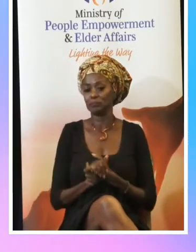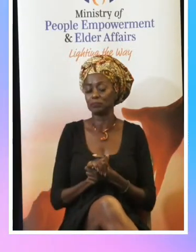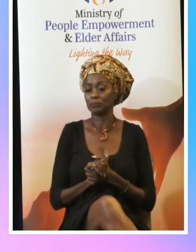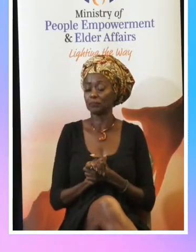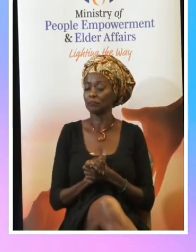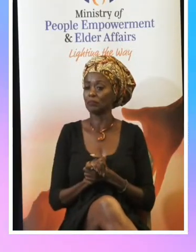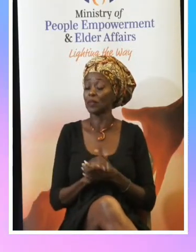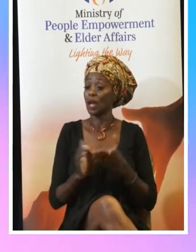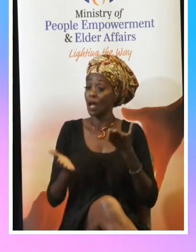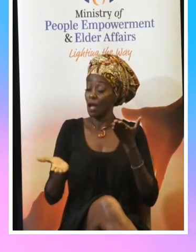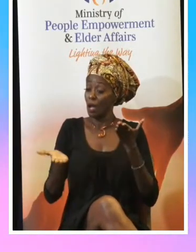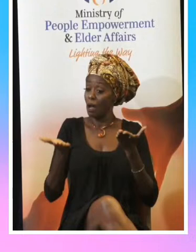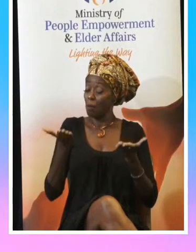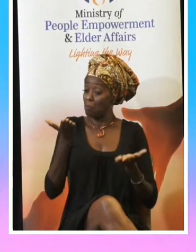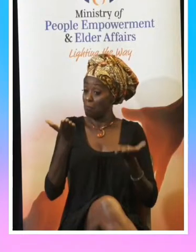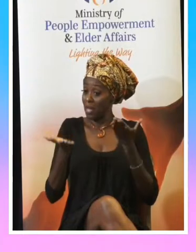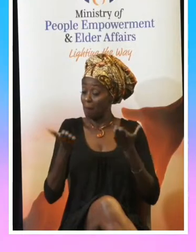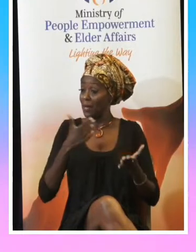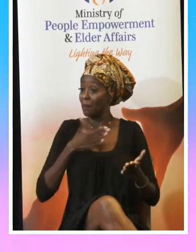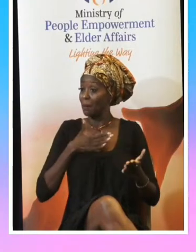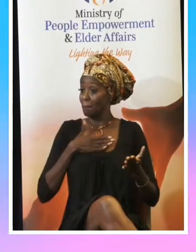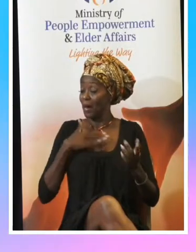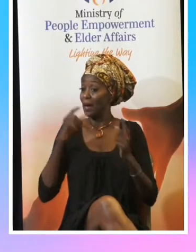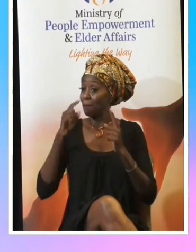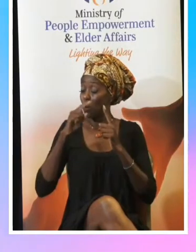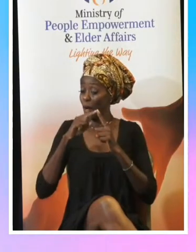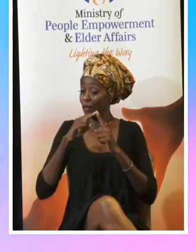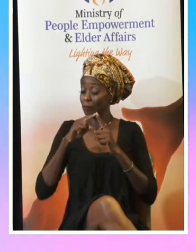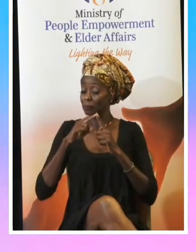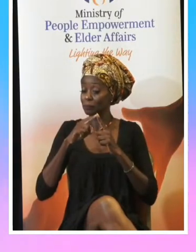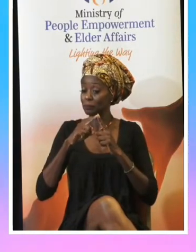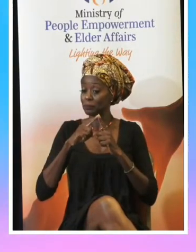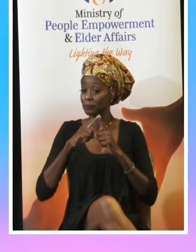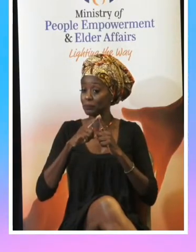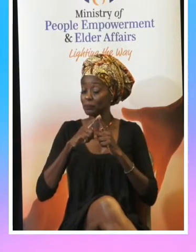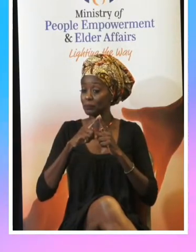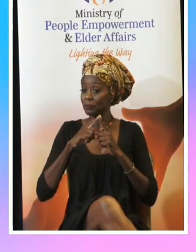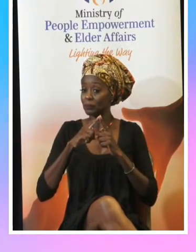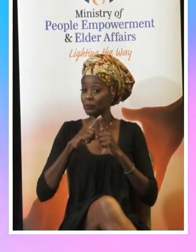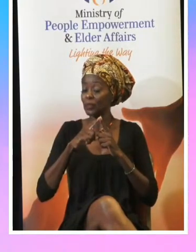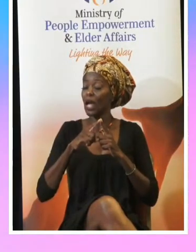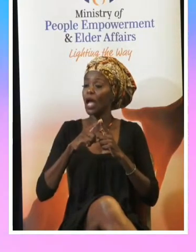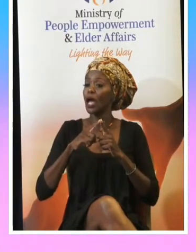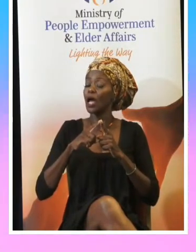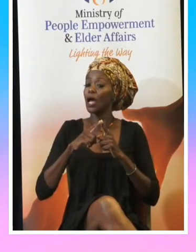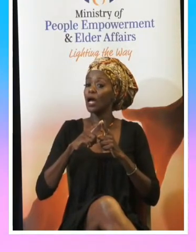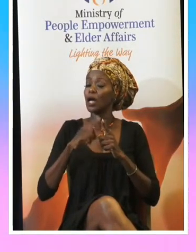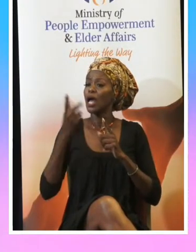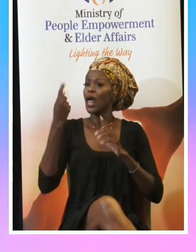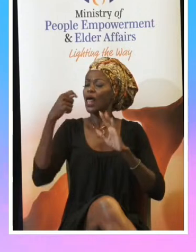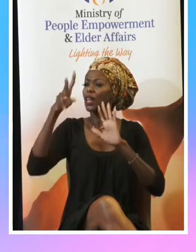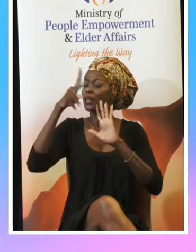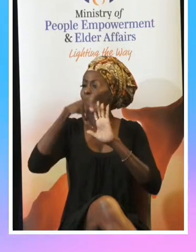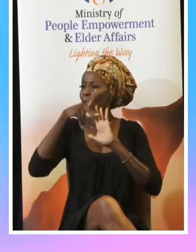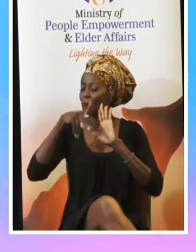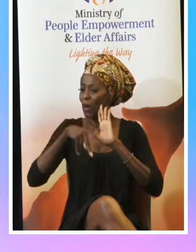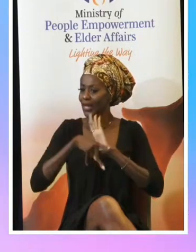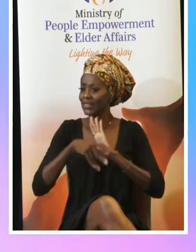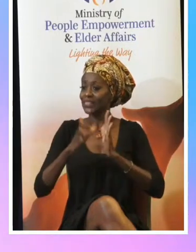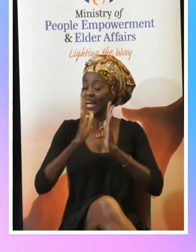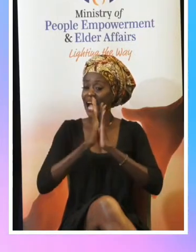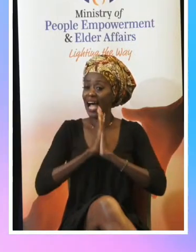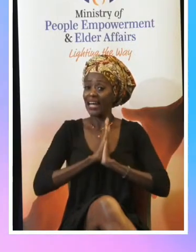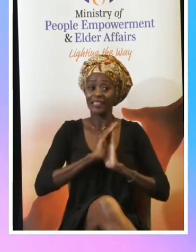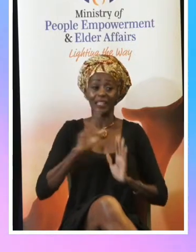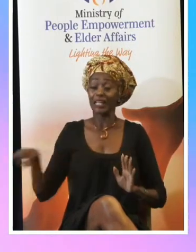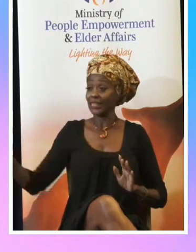perhaps the point that I'm making is that the policy asks that we reimagine education in the names and in the